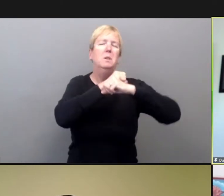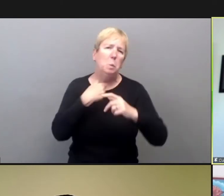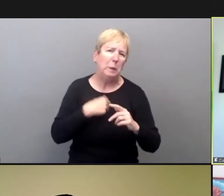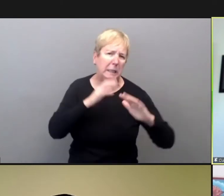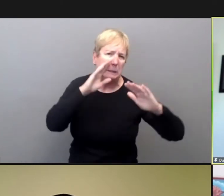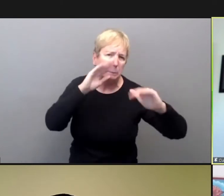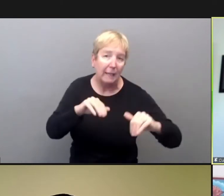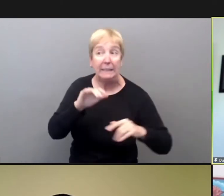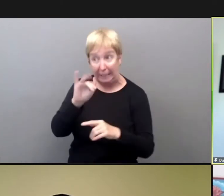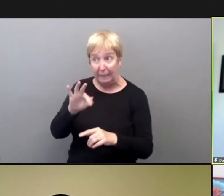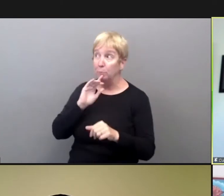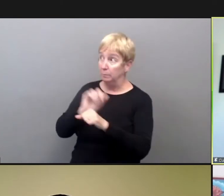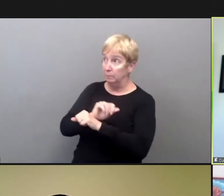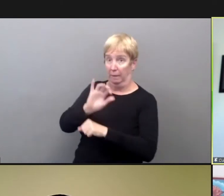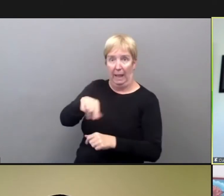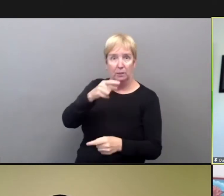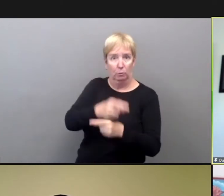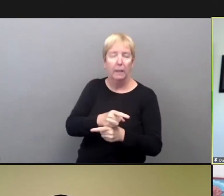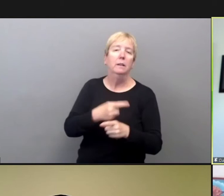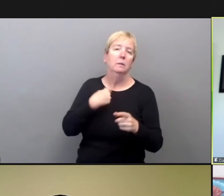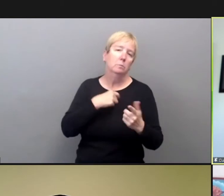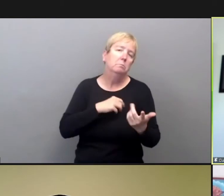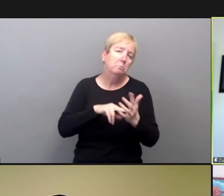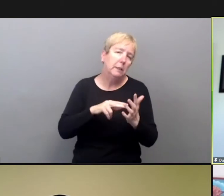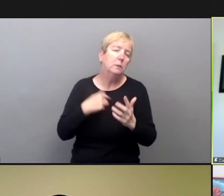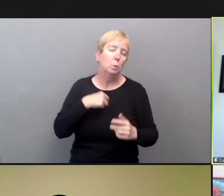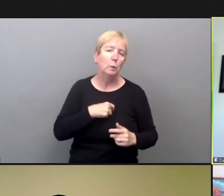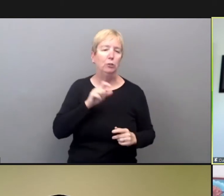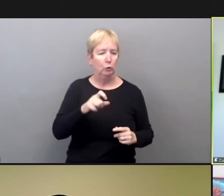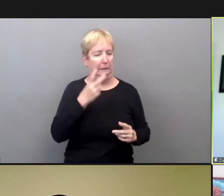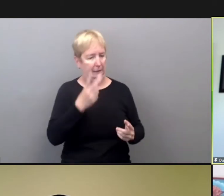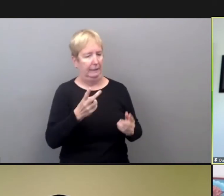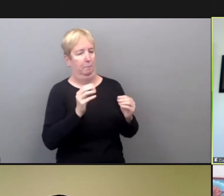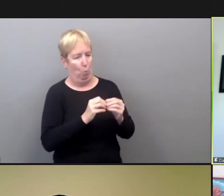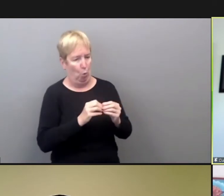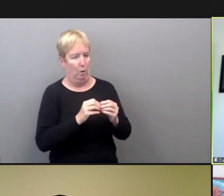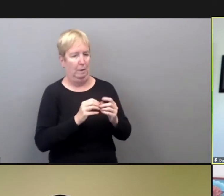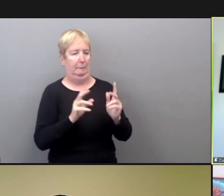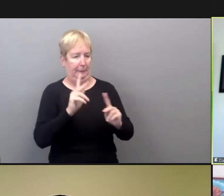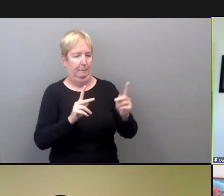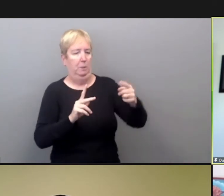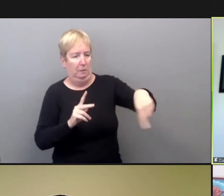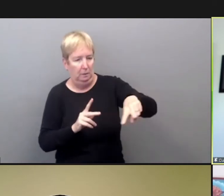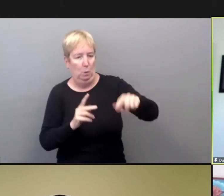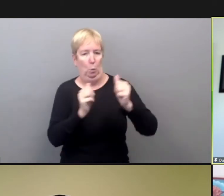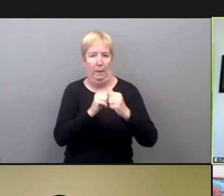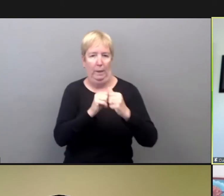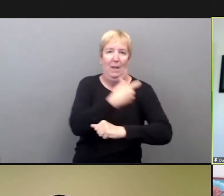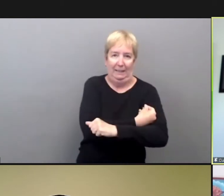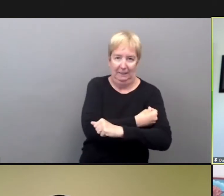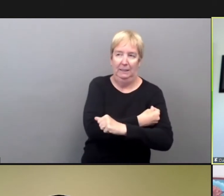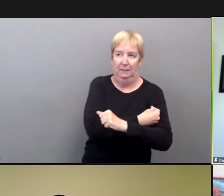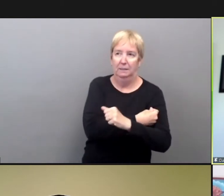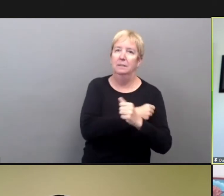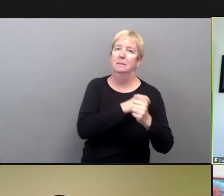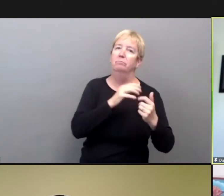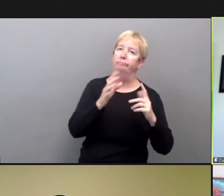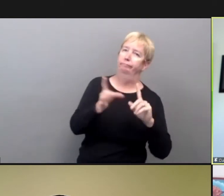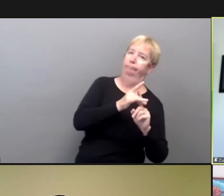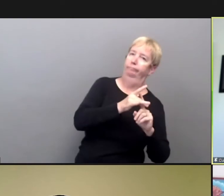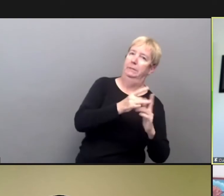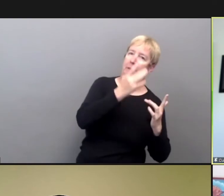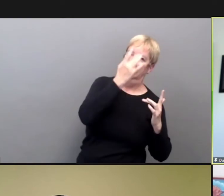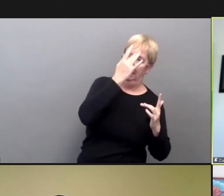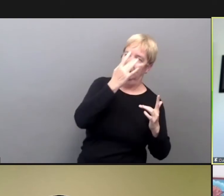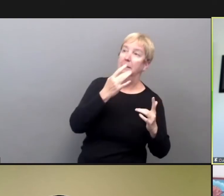that's a factor, we'd expect to see more cases in vaccinated people sooner than other states because of that, because we did